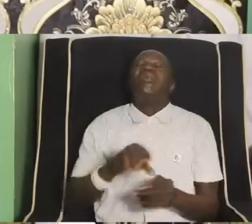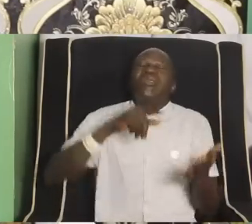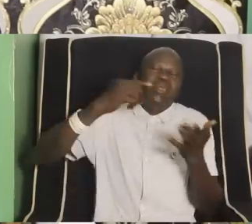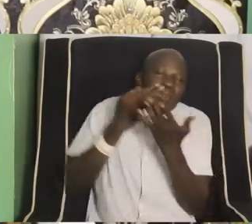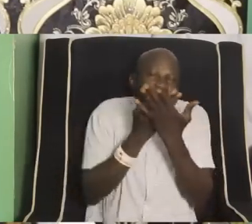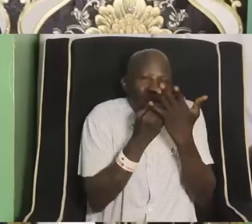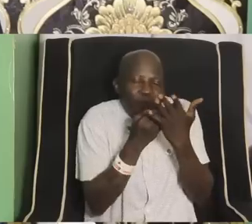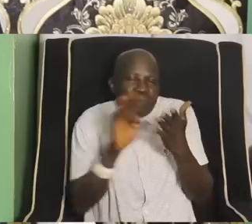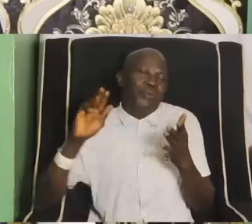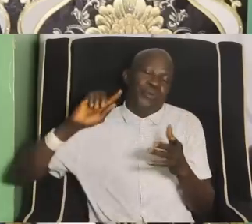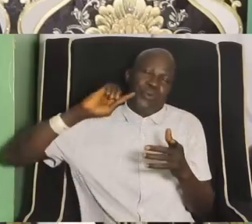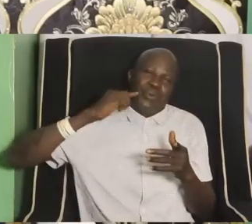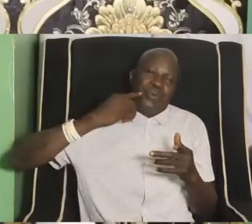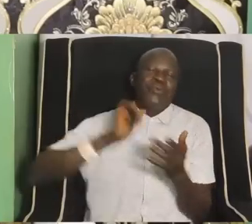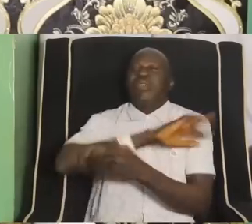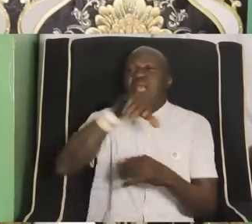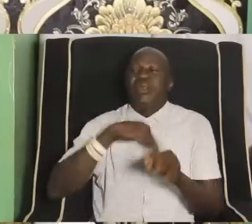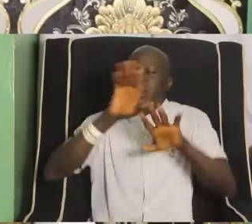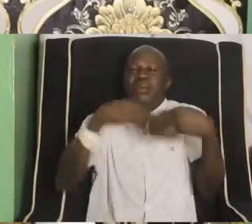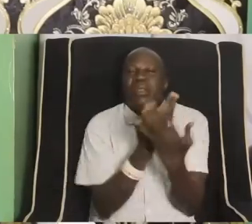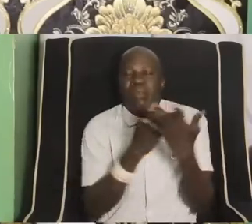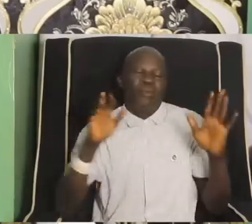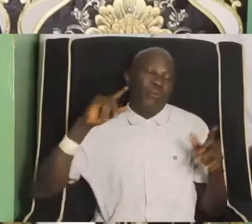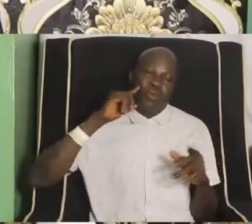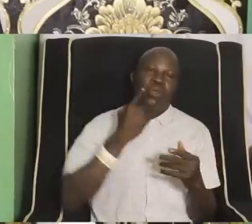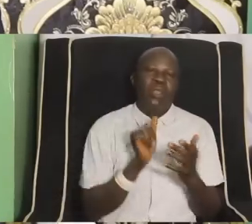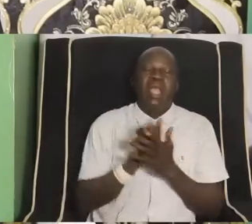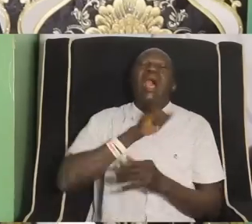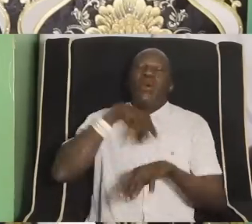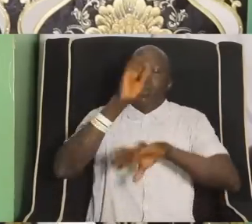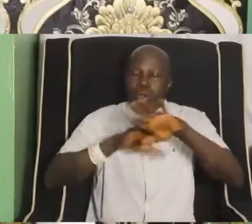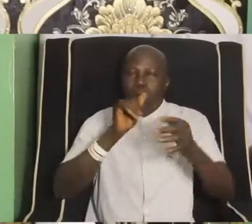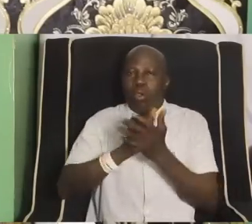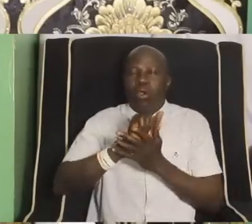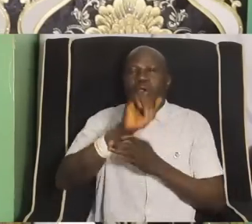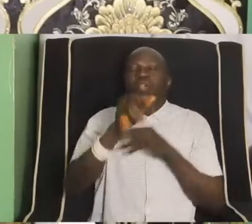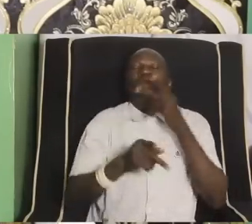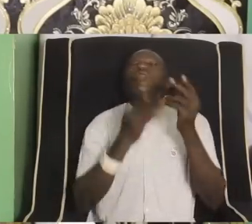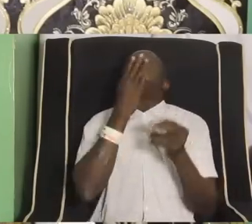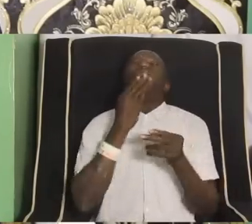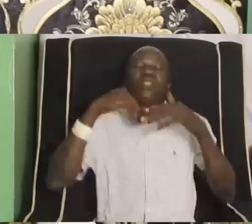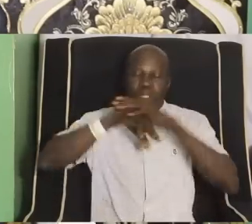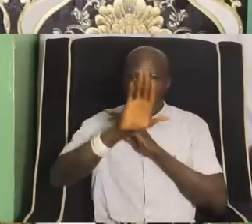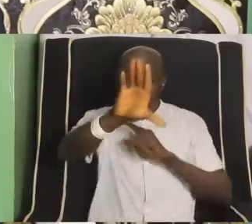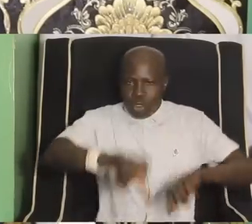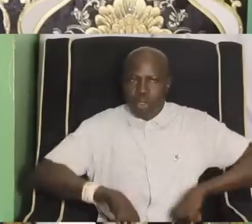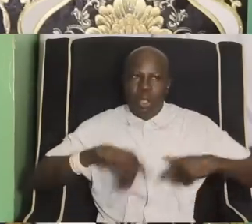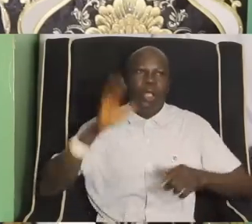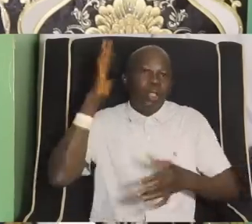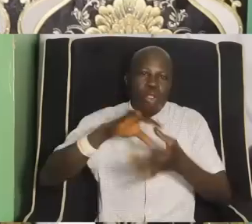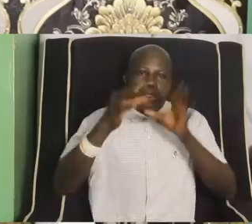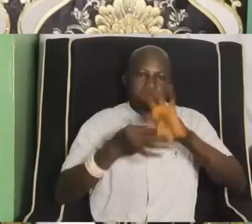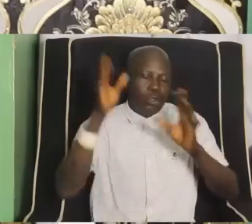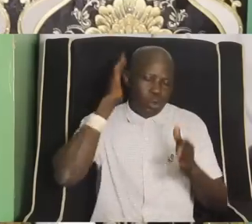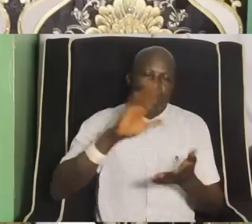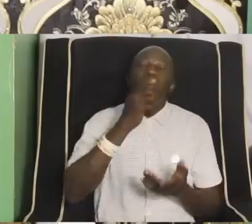free honey. Ma fun won ni oyin. I'll give them free honey. Mo fe pe adun si aye re. I want to invite sweetness to their life. Itan re gbodo yi